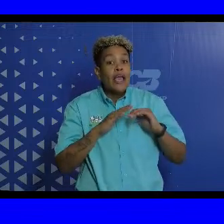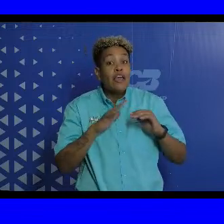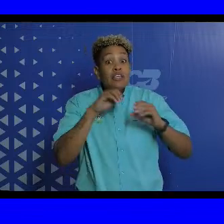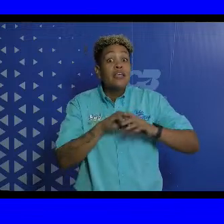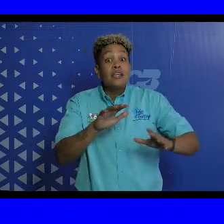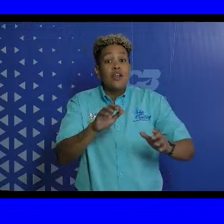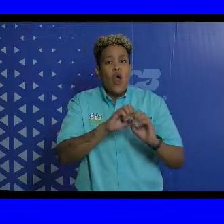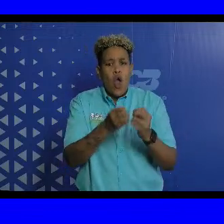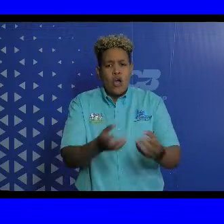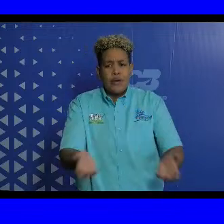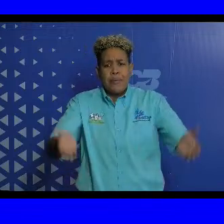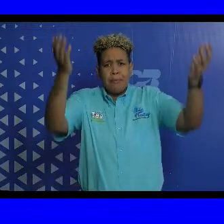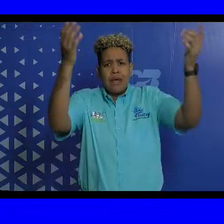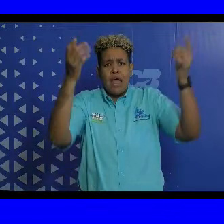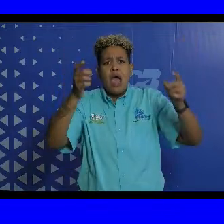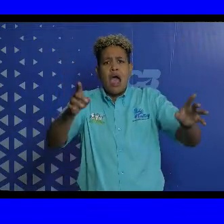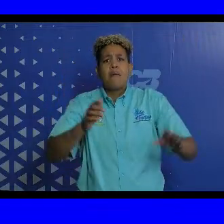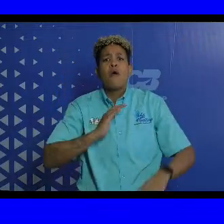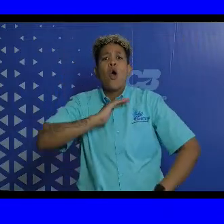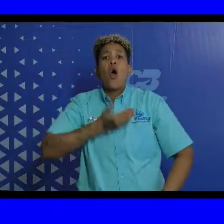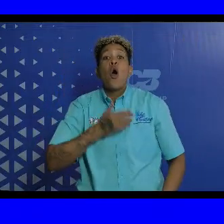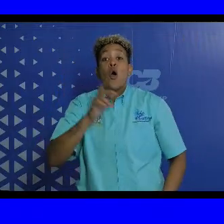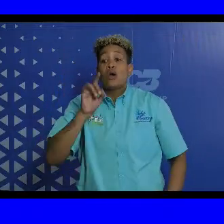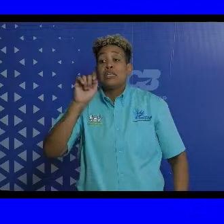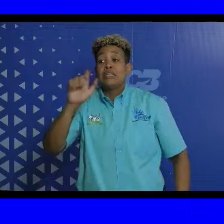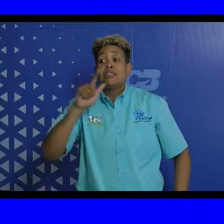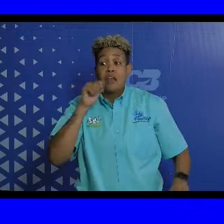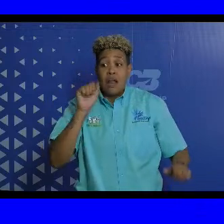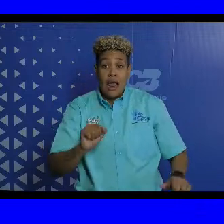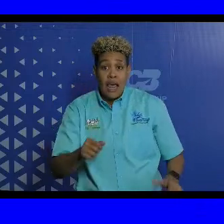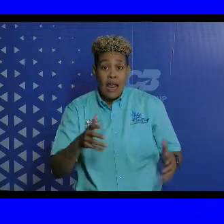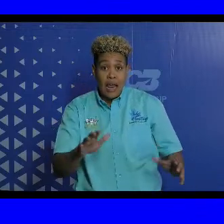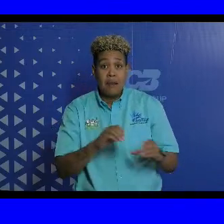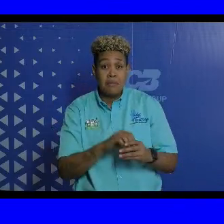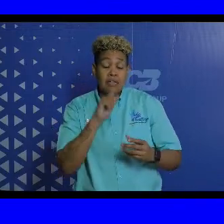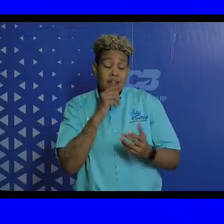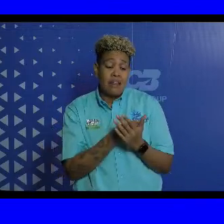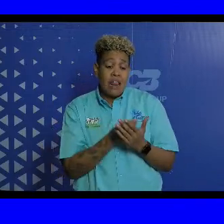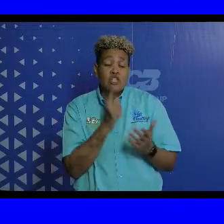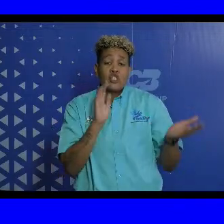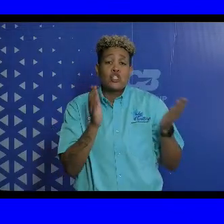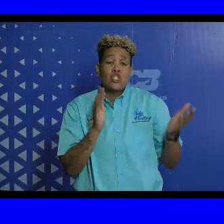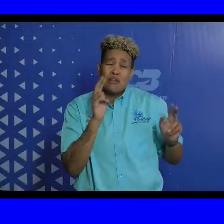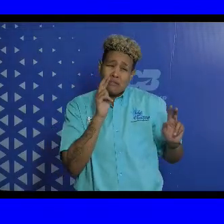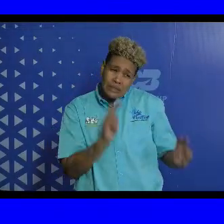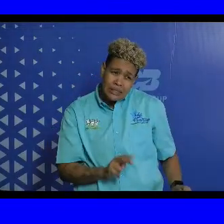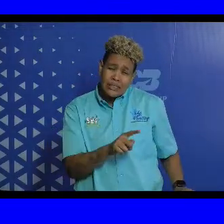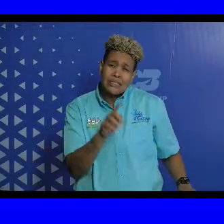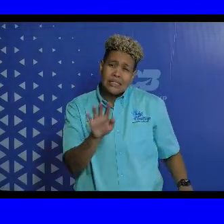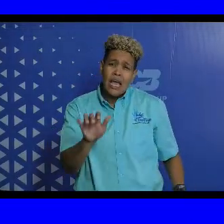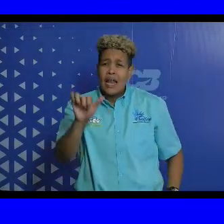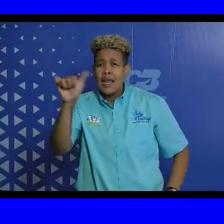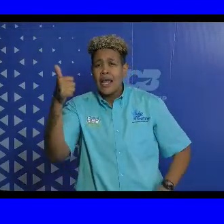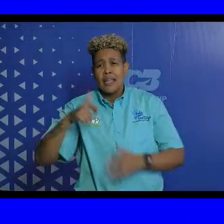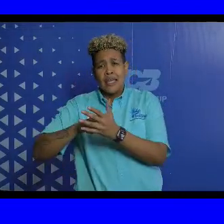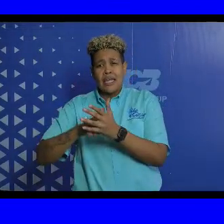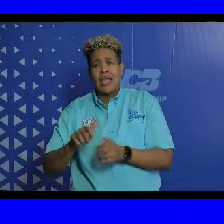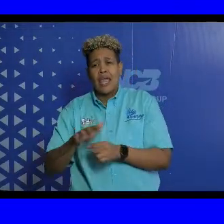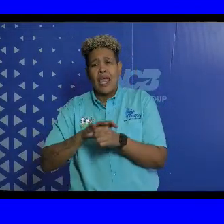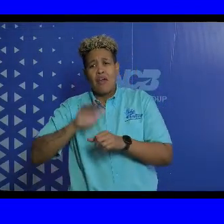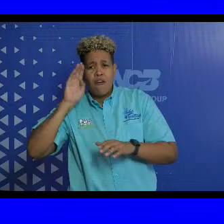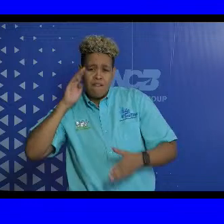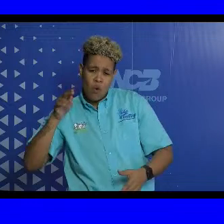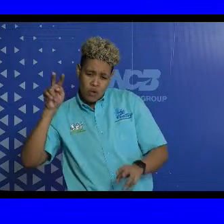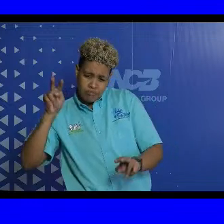within the organization. Our digital enablement within financial services has been another key area of